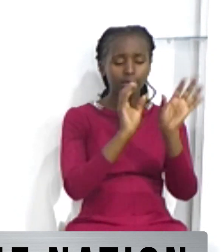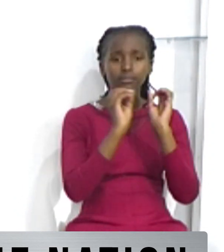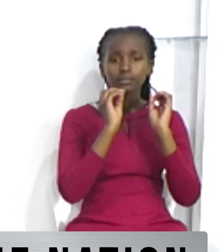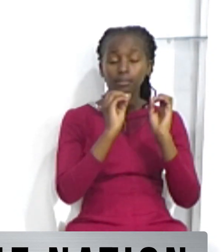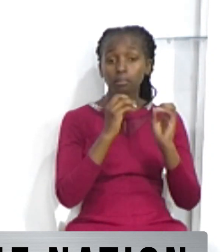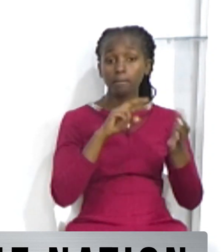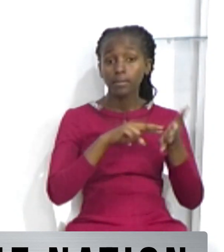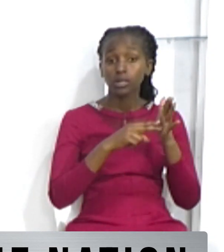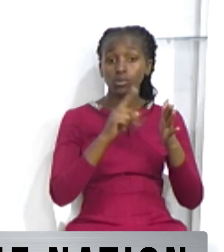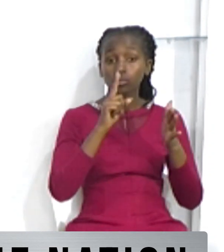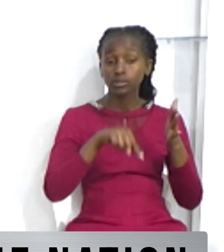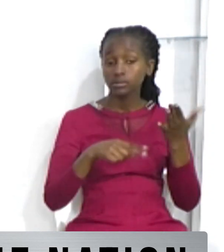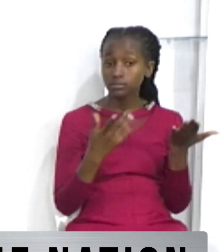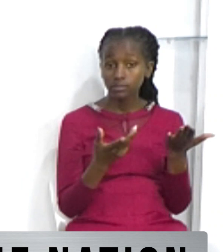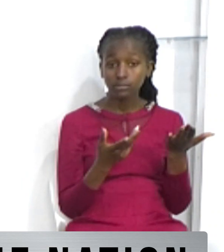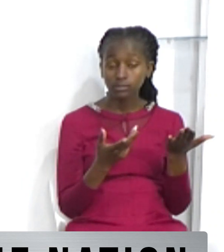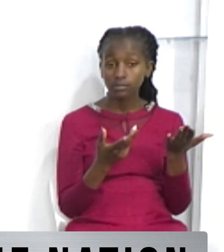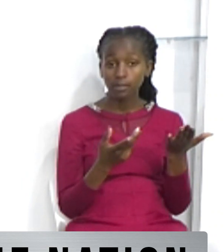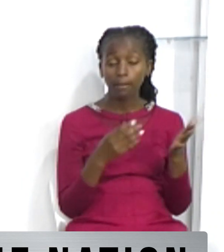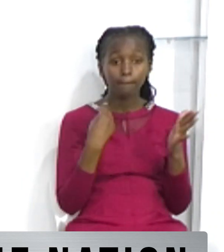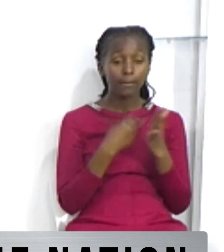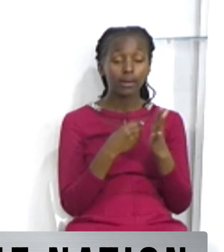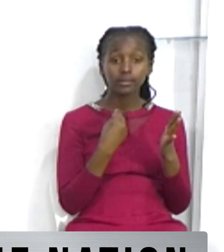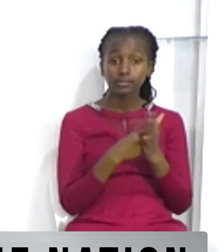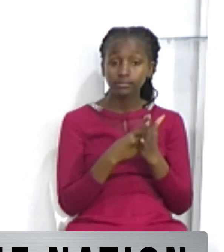This money found its way from